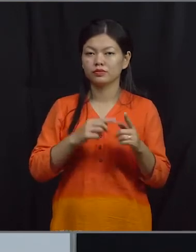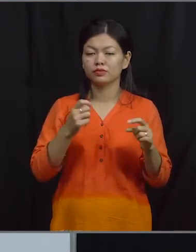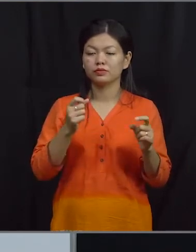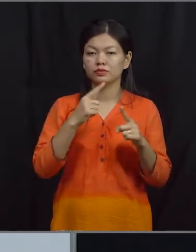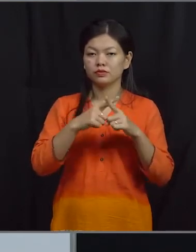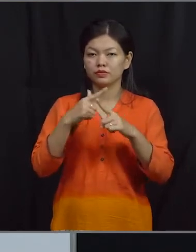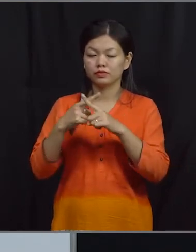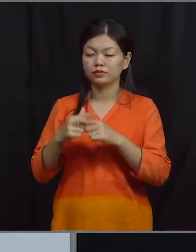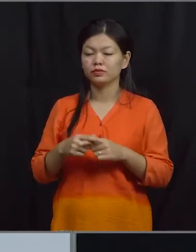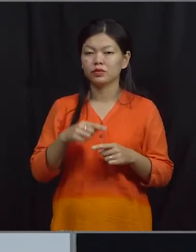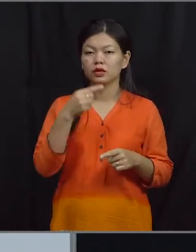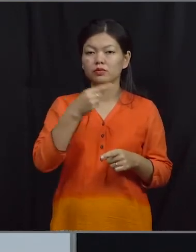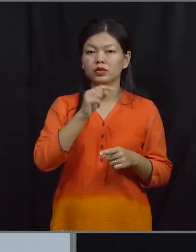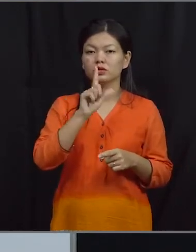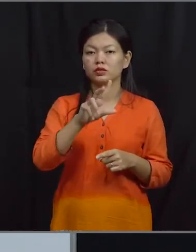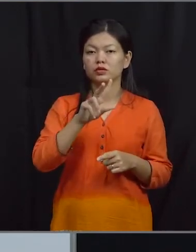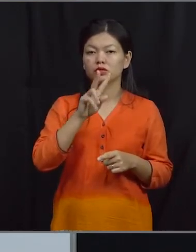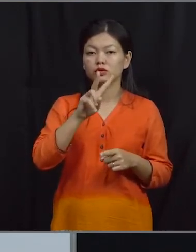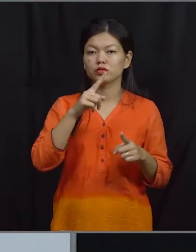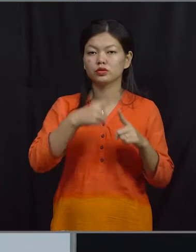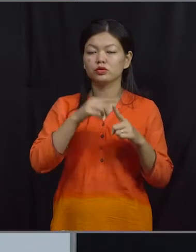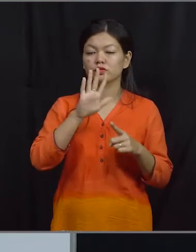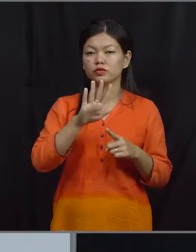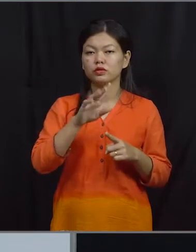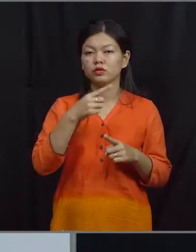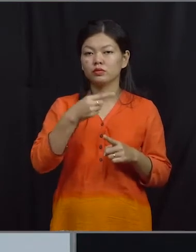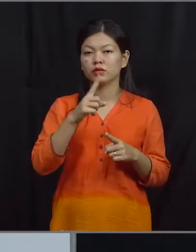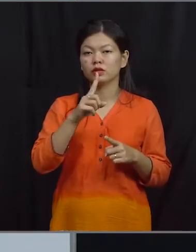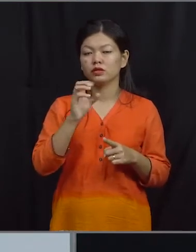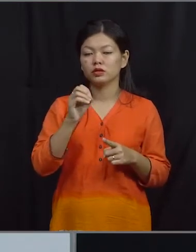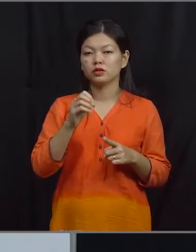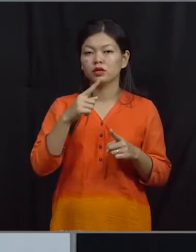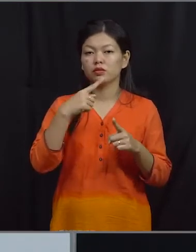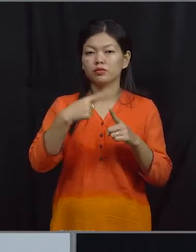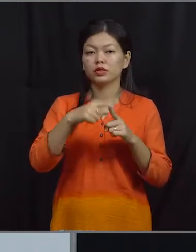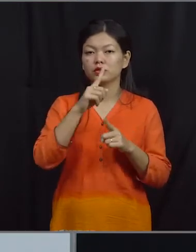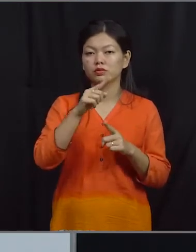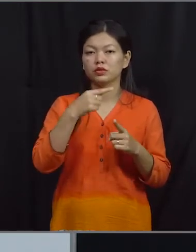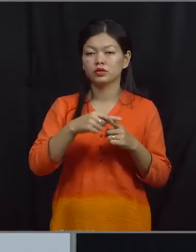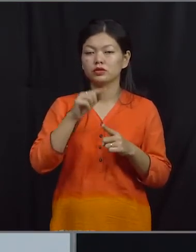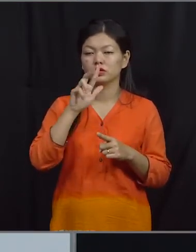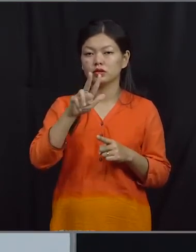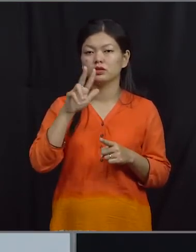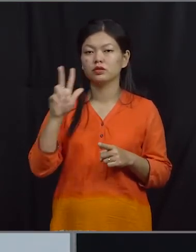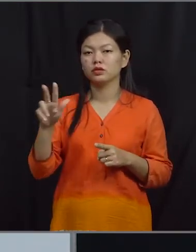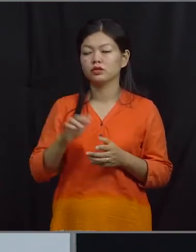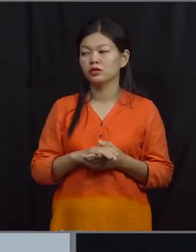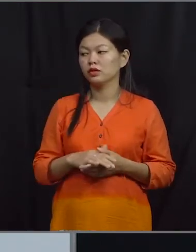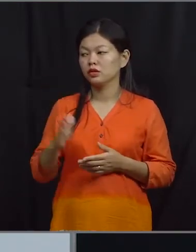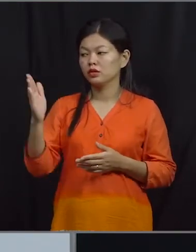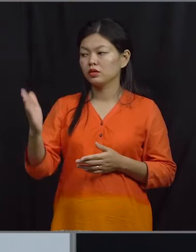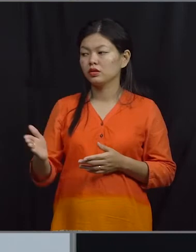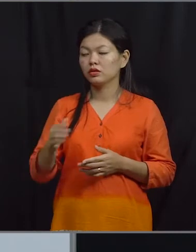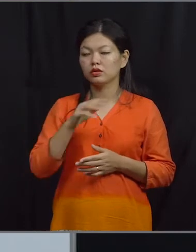5, minus 10, and plus 1 into 8, 8. So which gives us